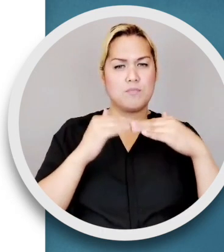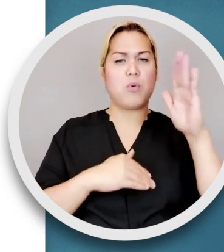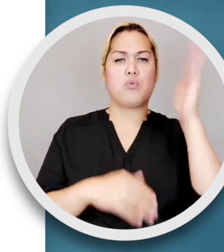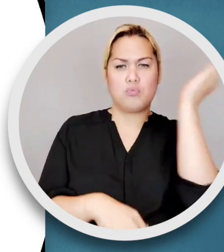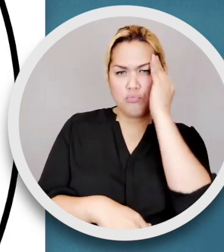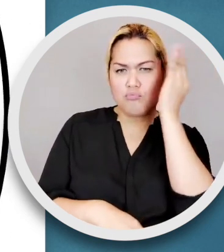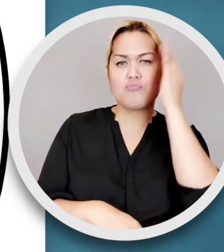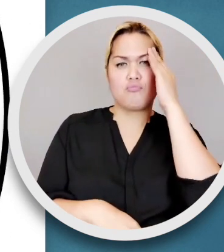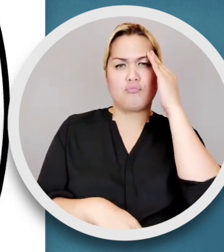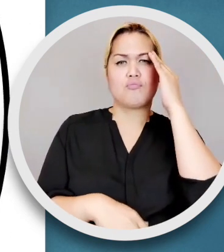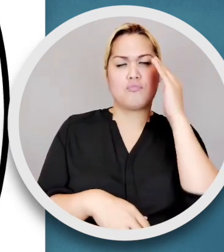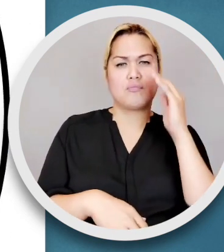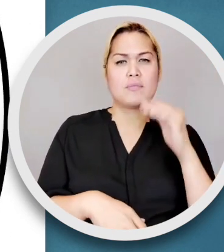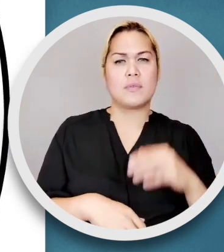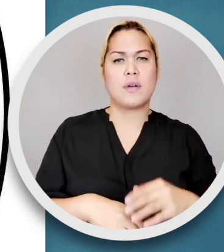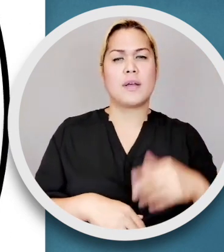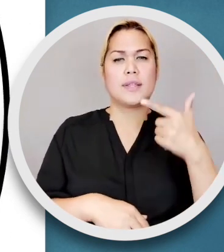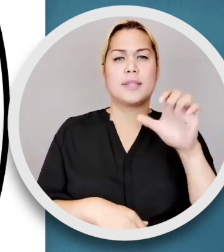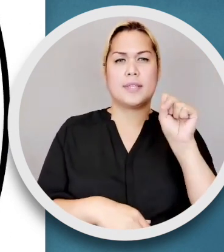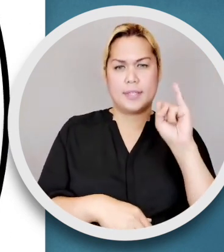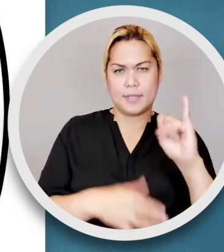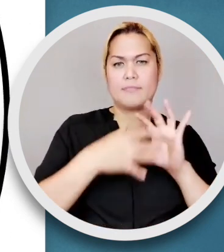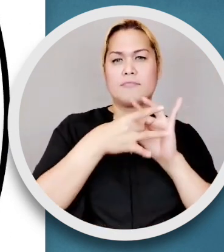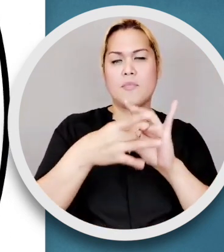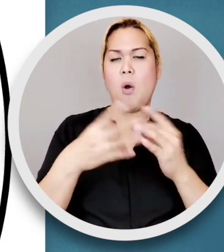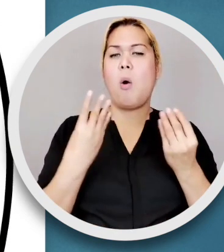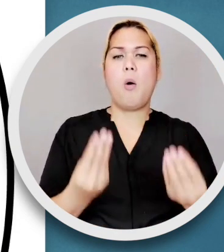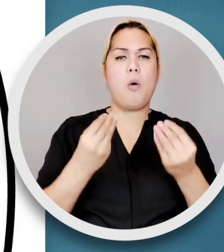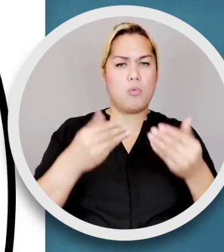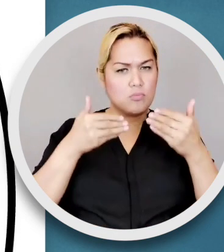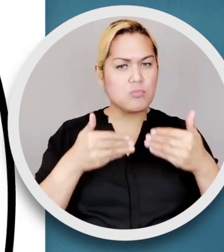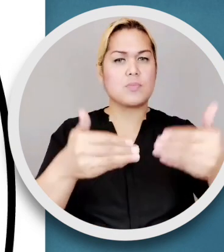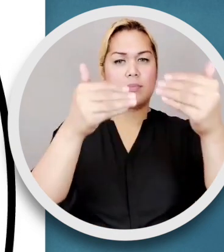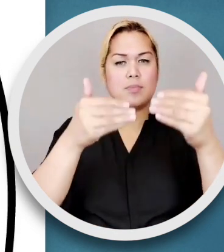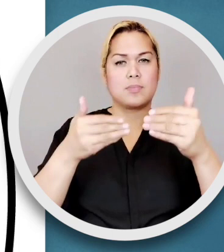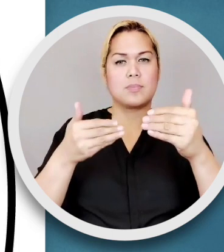To execute these actions, SARD has developed guidance notes and tools.